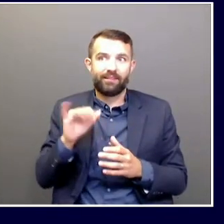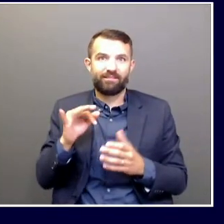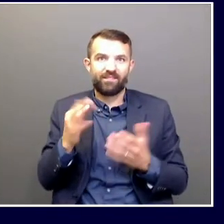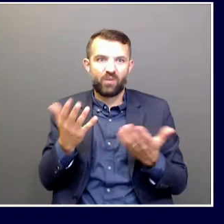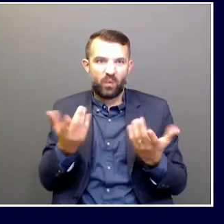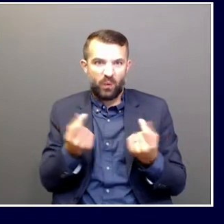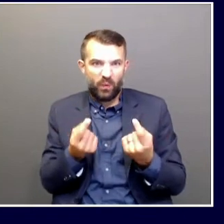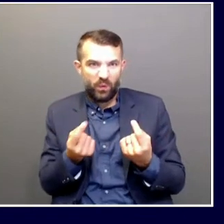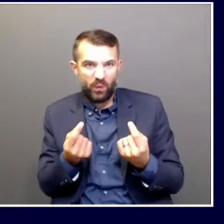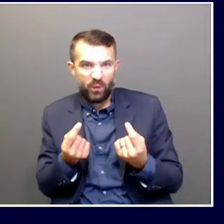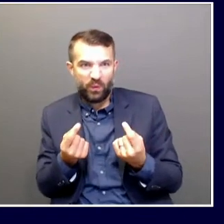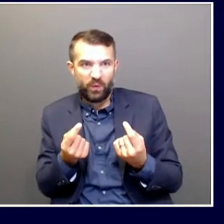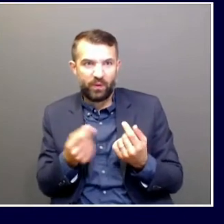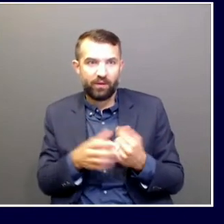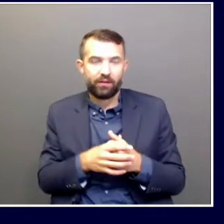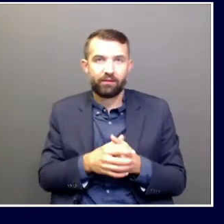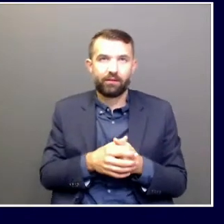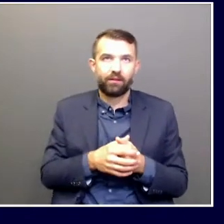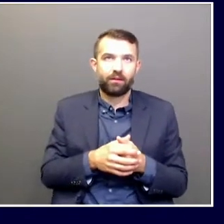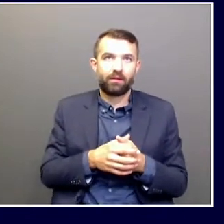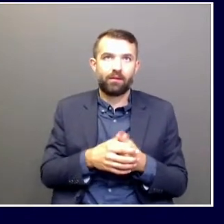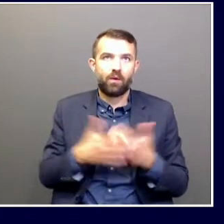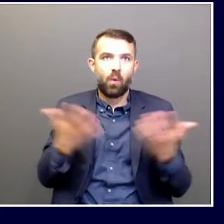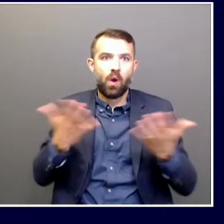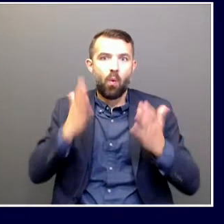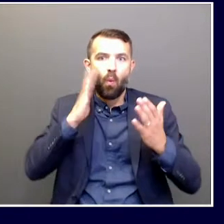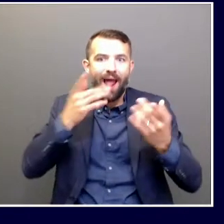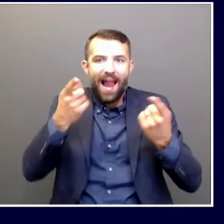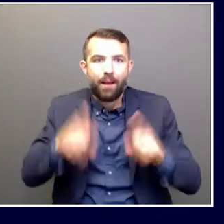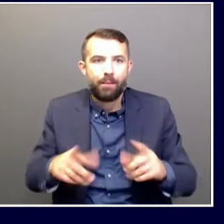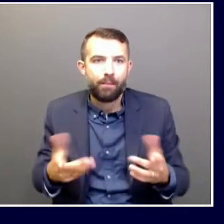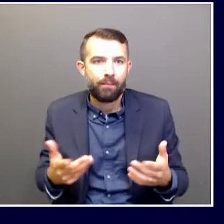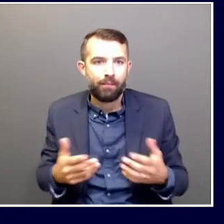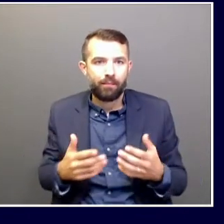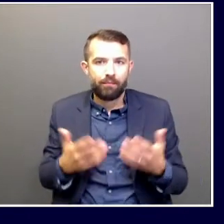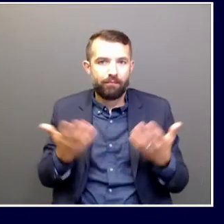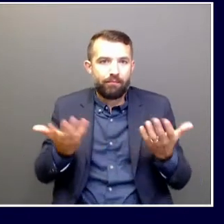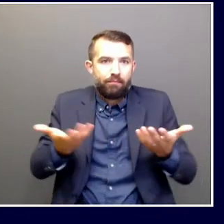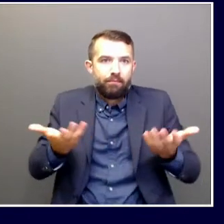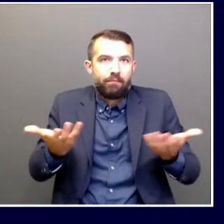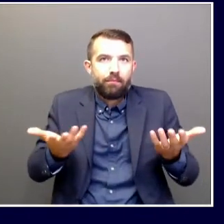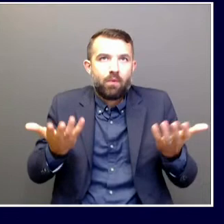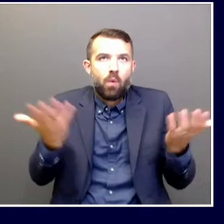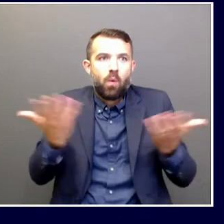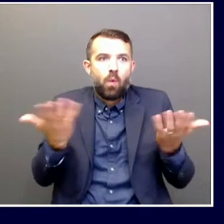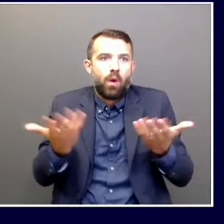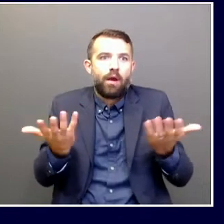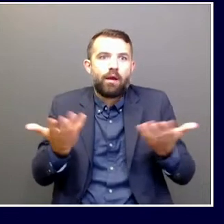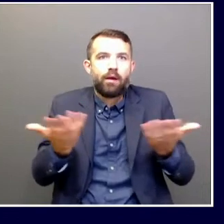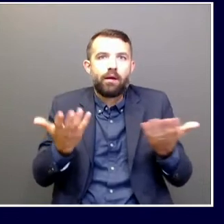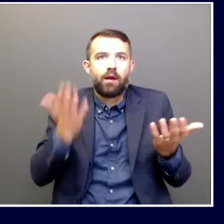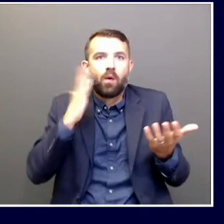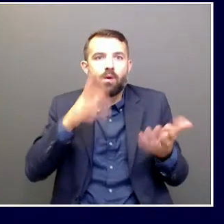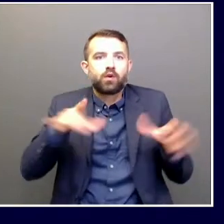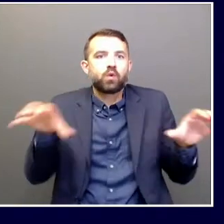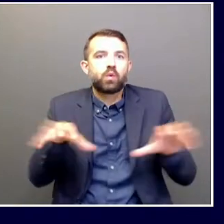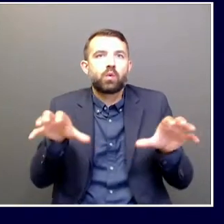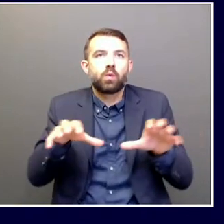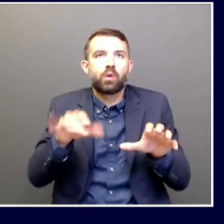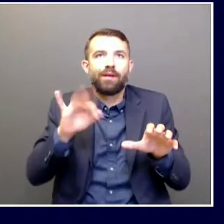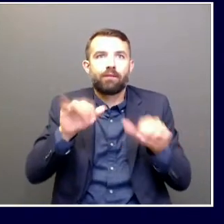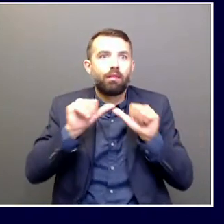going to ask you what's going to happen, but what's at stake if things continue the way they are right now?